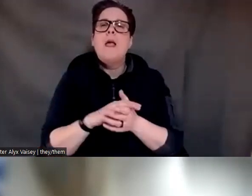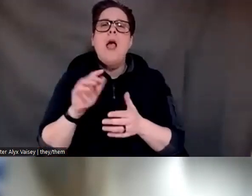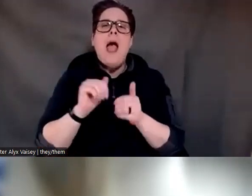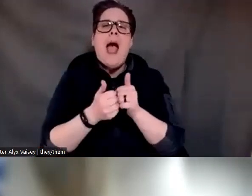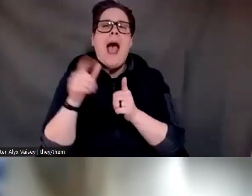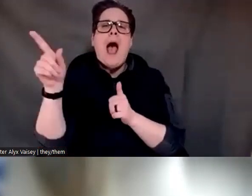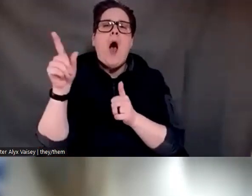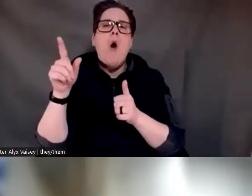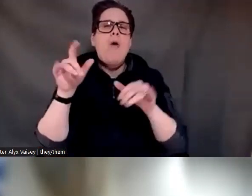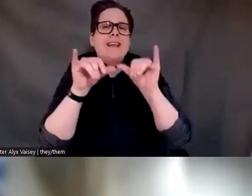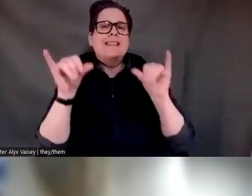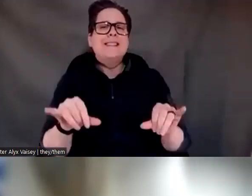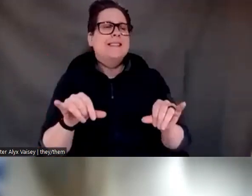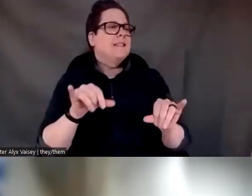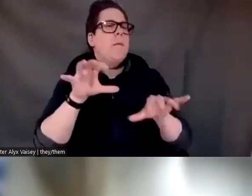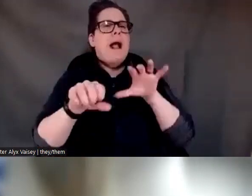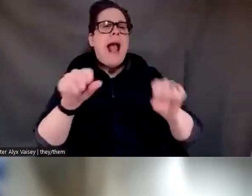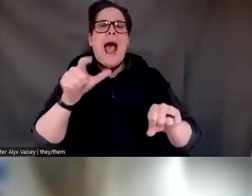types of screenings?